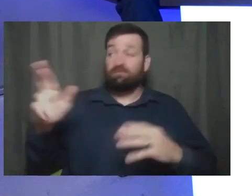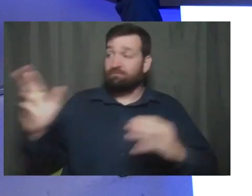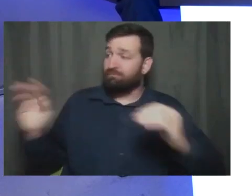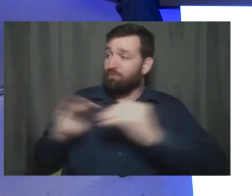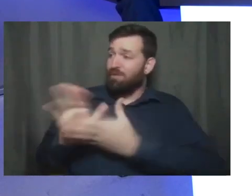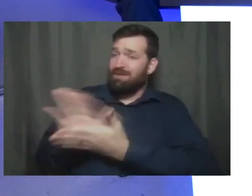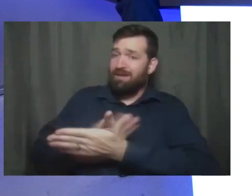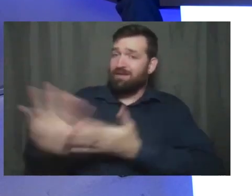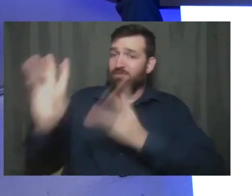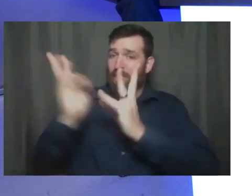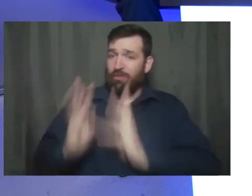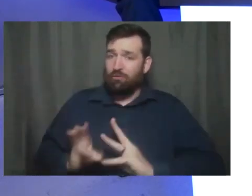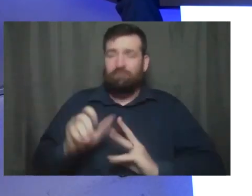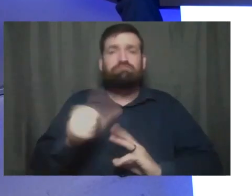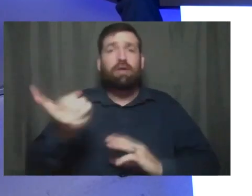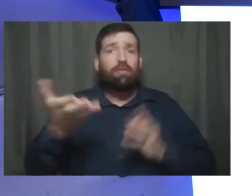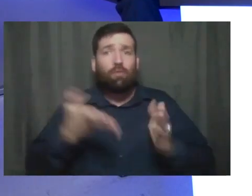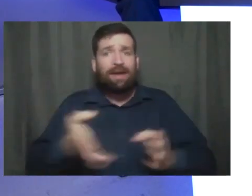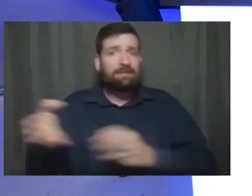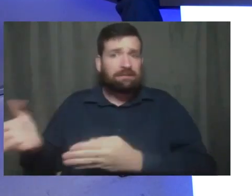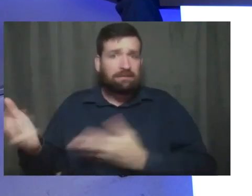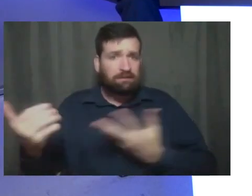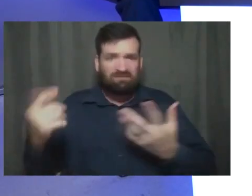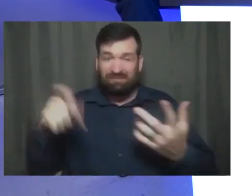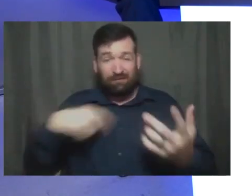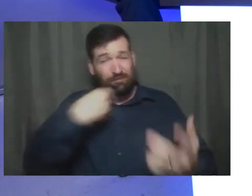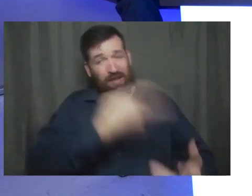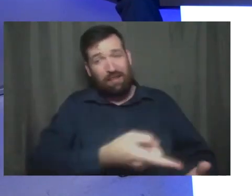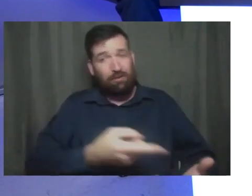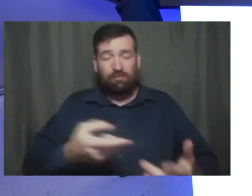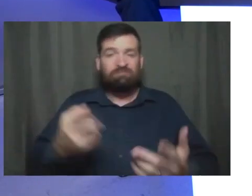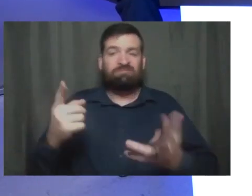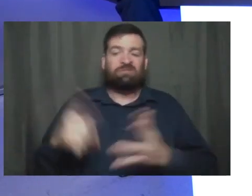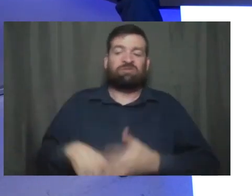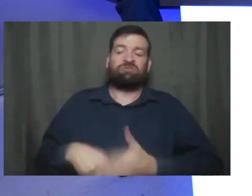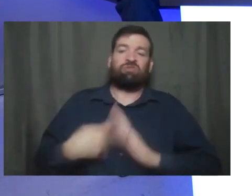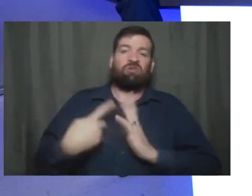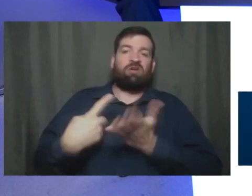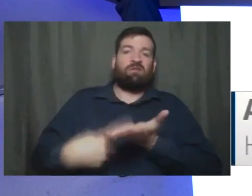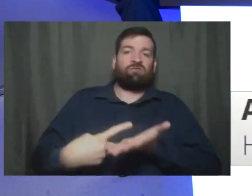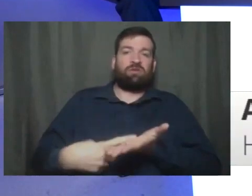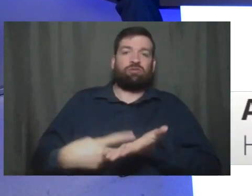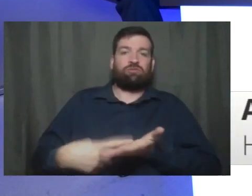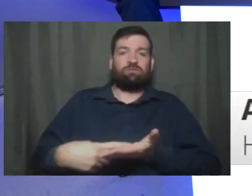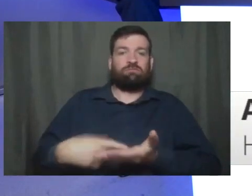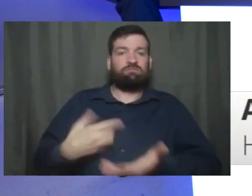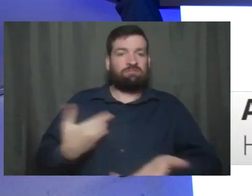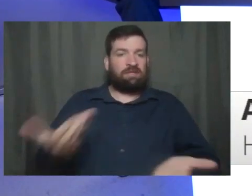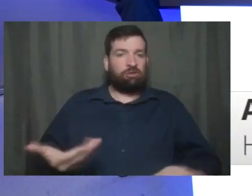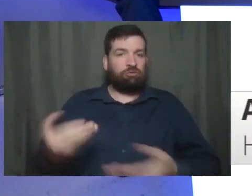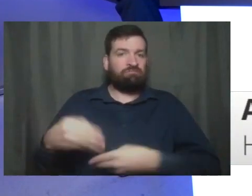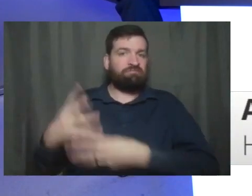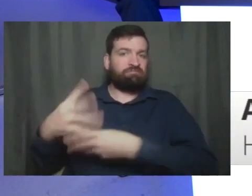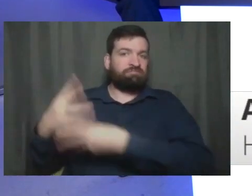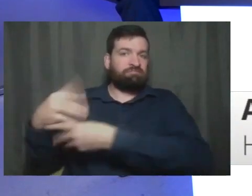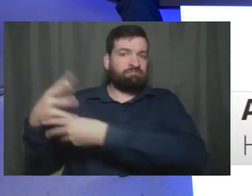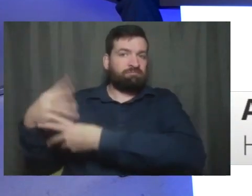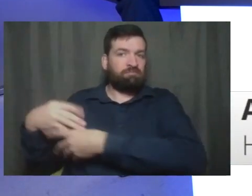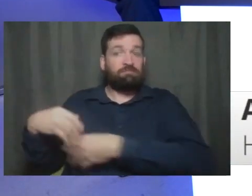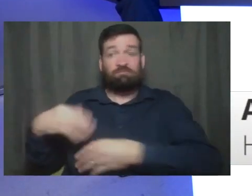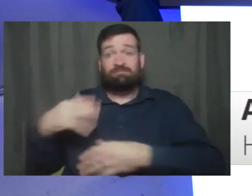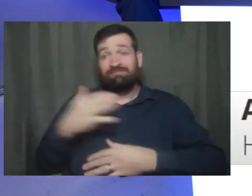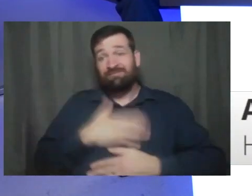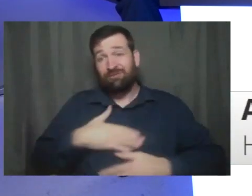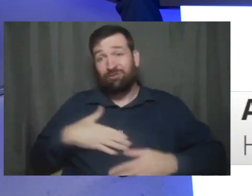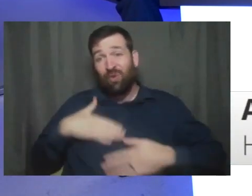Other ways to handle stress, I have to tell you, because I kind of started a little conversation here on our feed. People do enjoy shopping